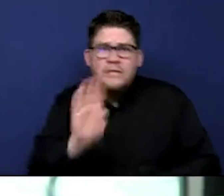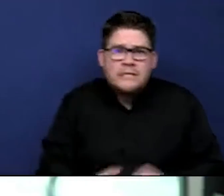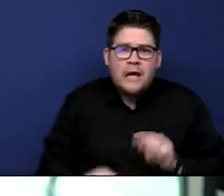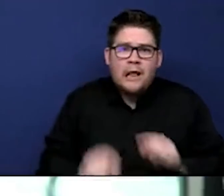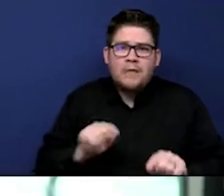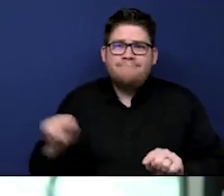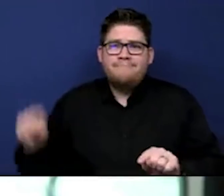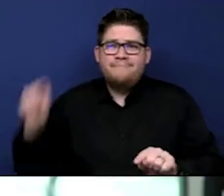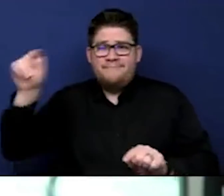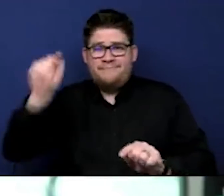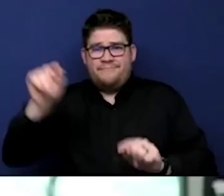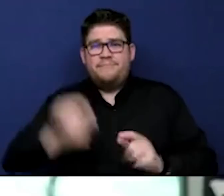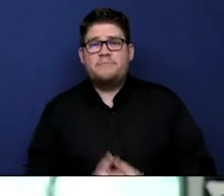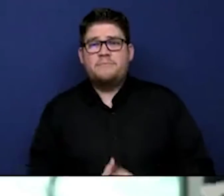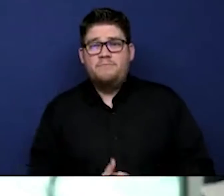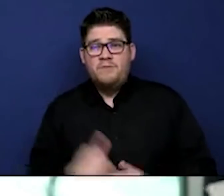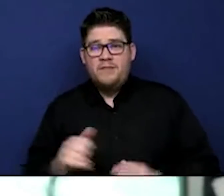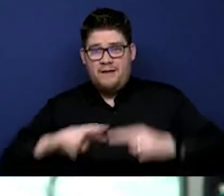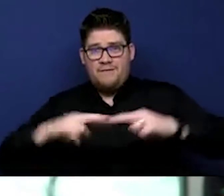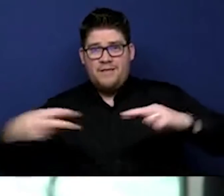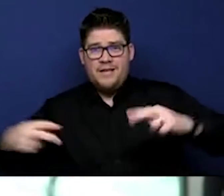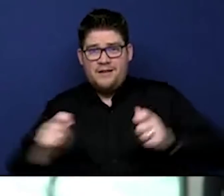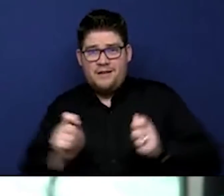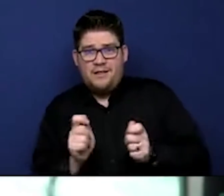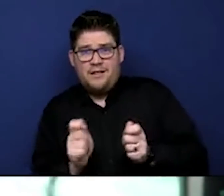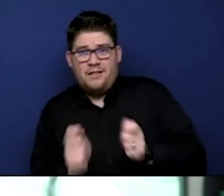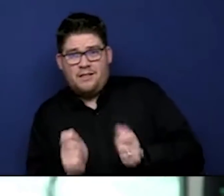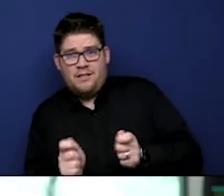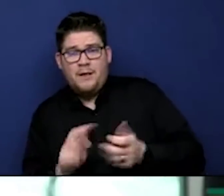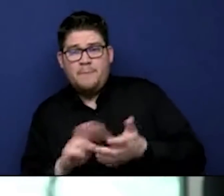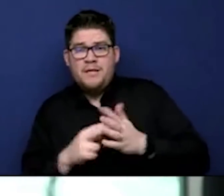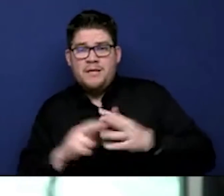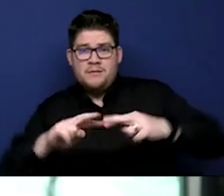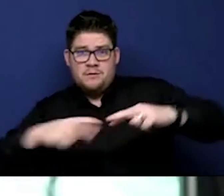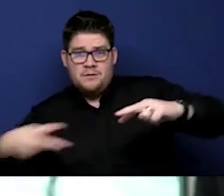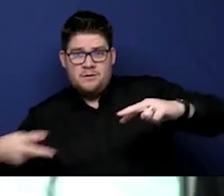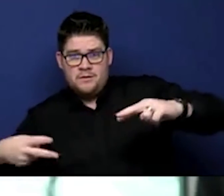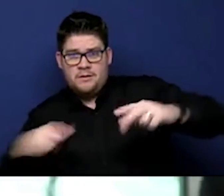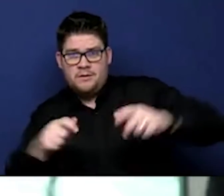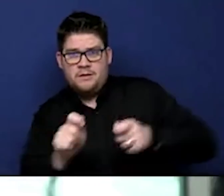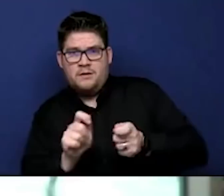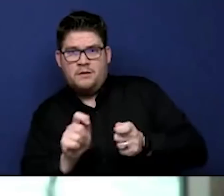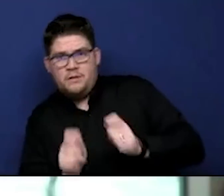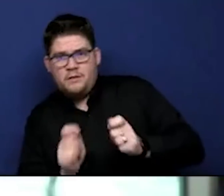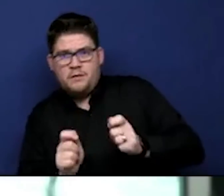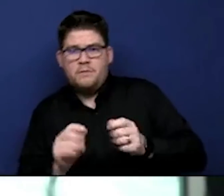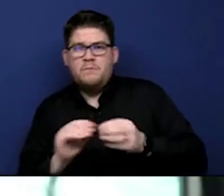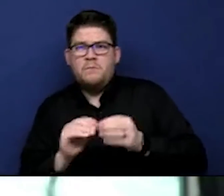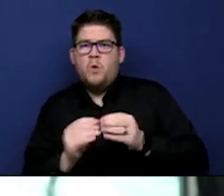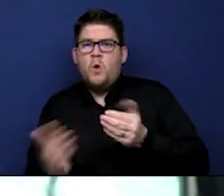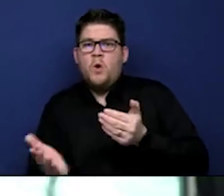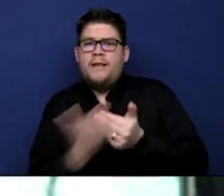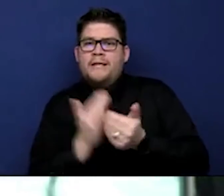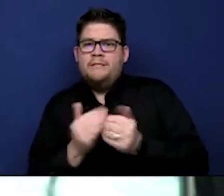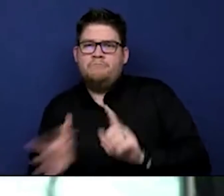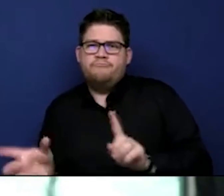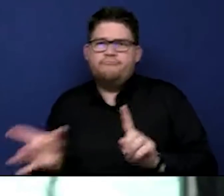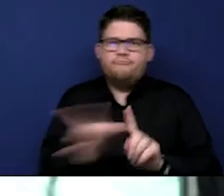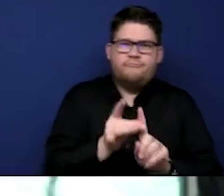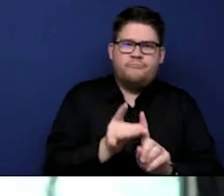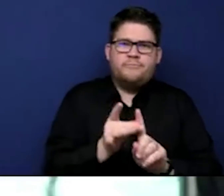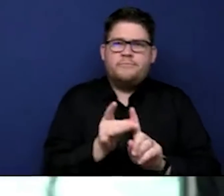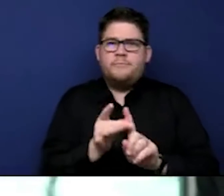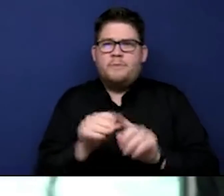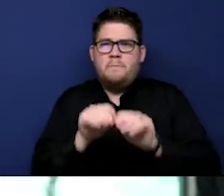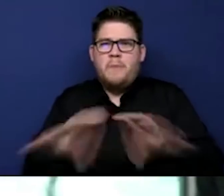Competitive advantage, and it will spread faster and take over transmission. And that's what we saw in the UK, and that's what we're